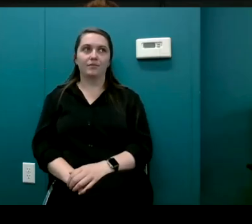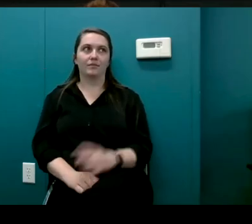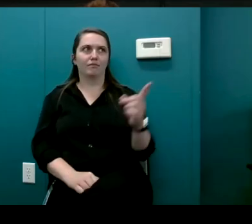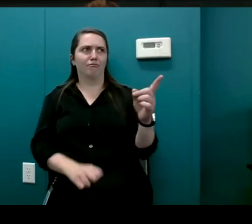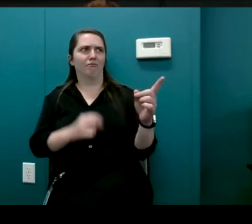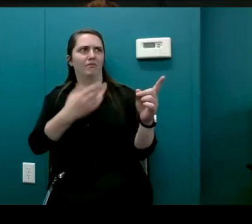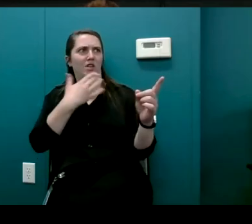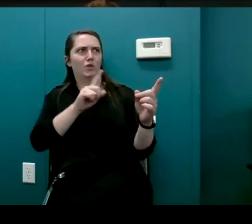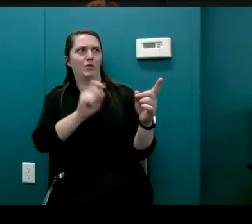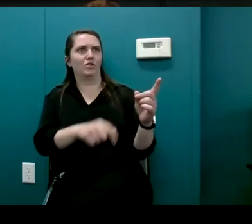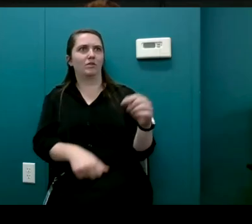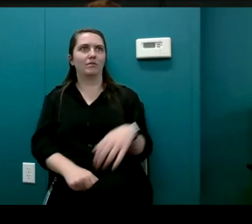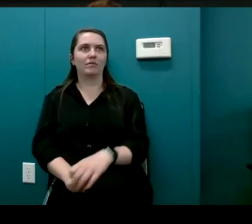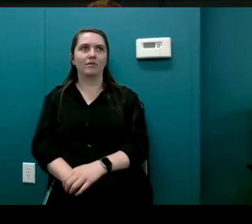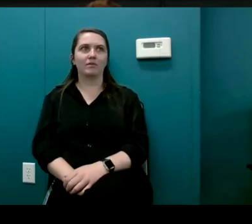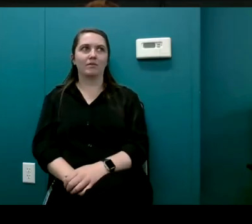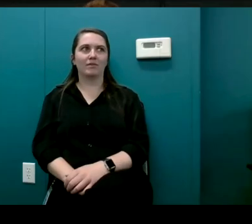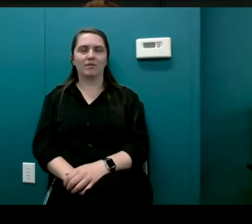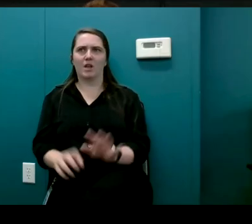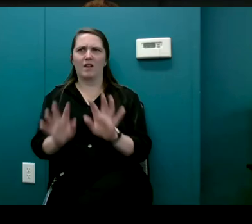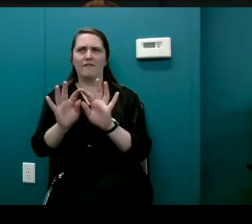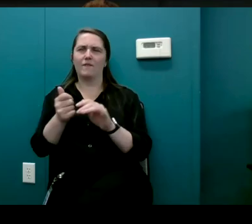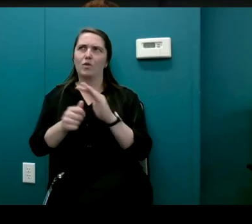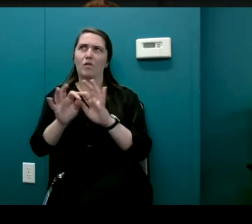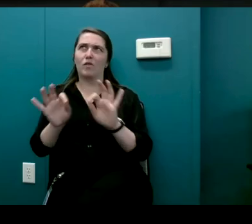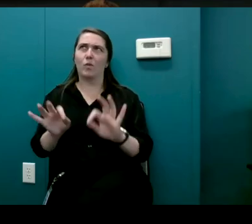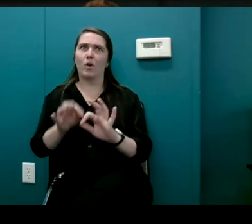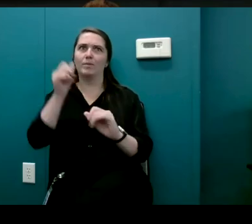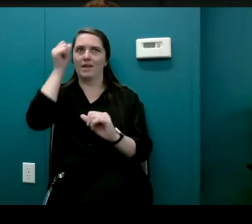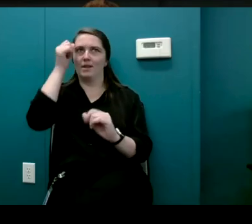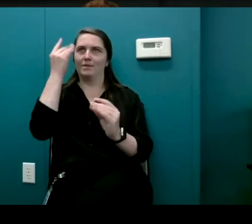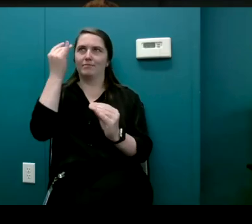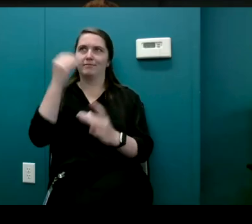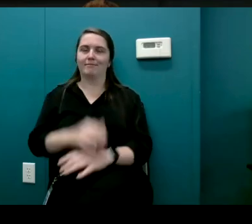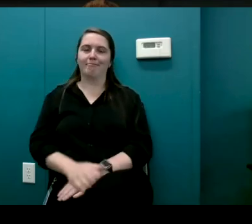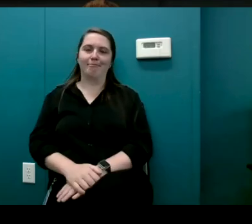Oh, good question. Forms. All